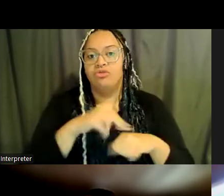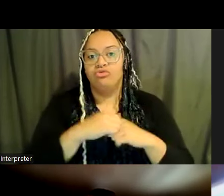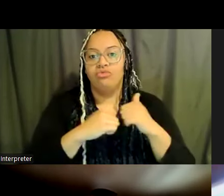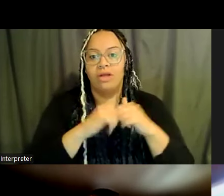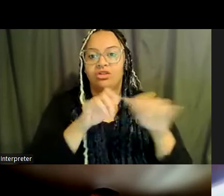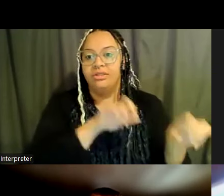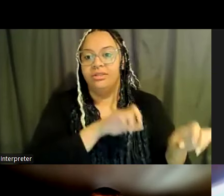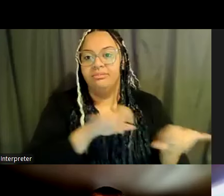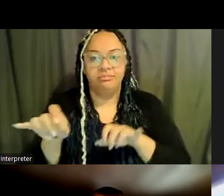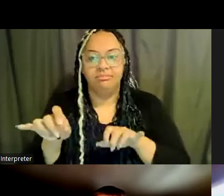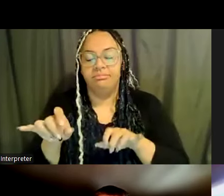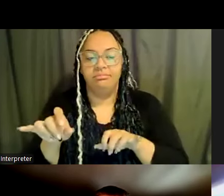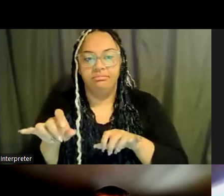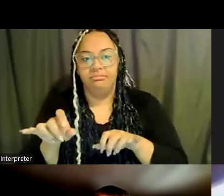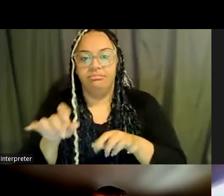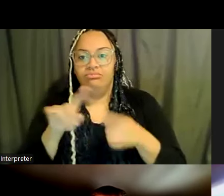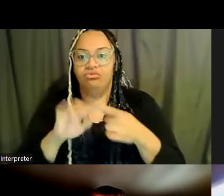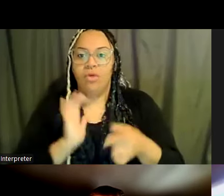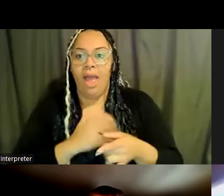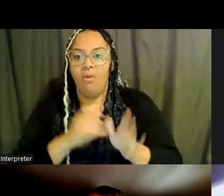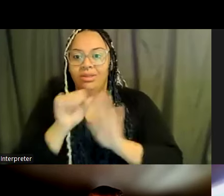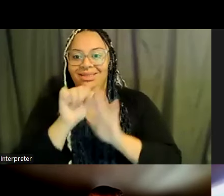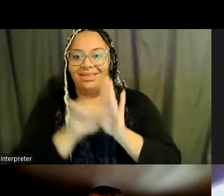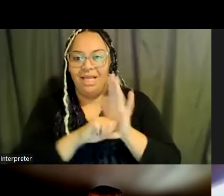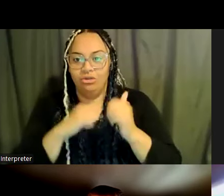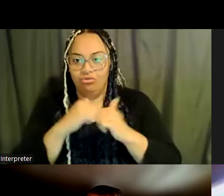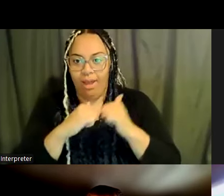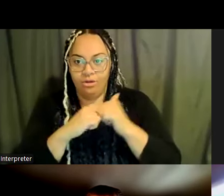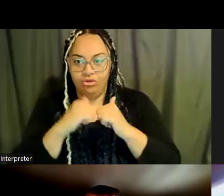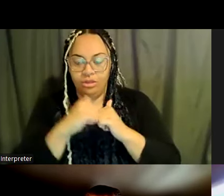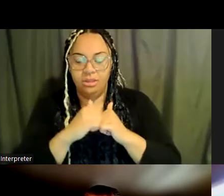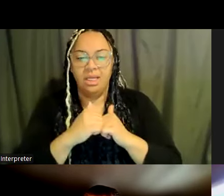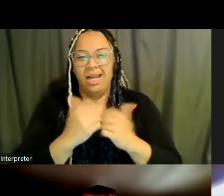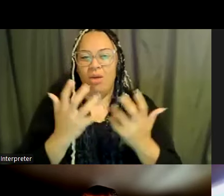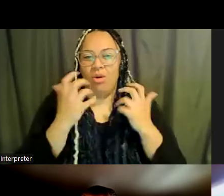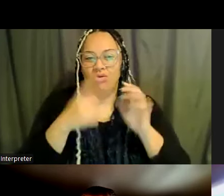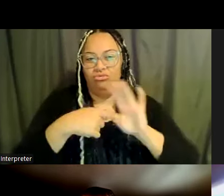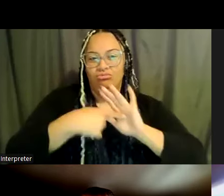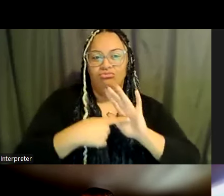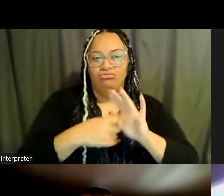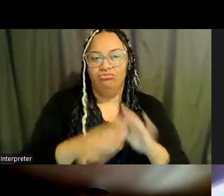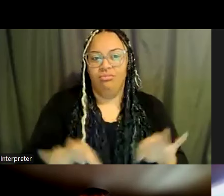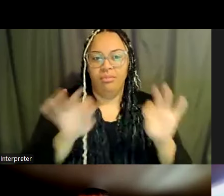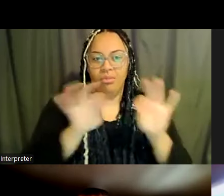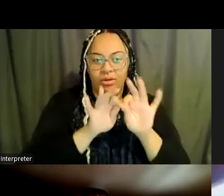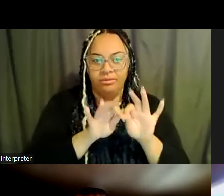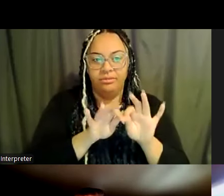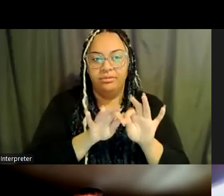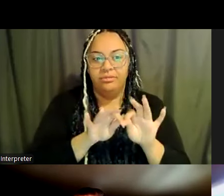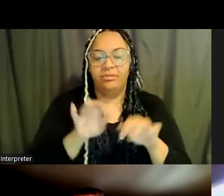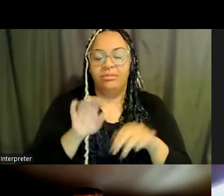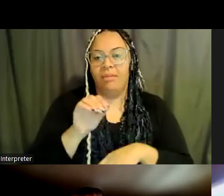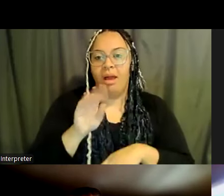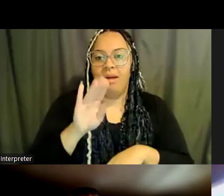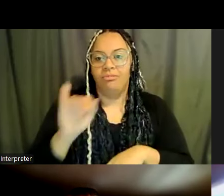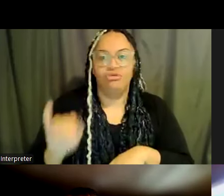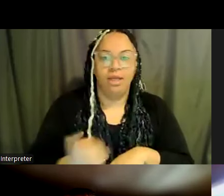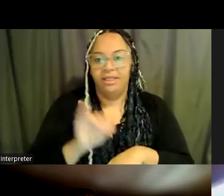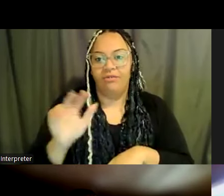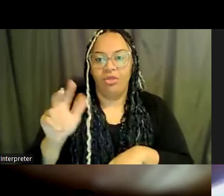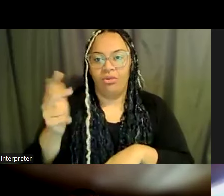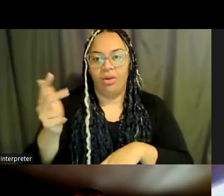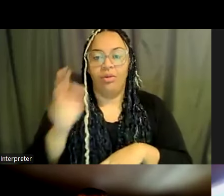similar to our state strategy. But I just wanted to highlight a few of the key elements under Objective 3 in the national strategy, which is focused